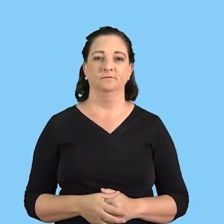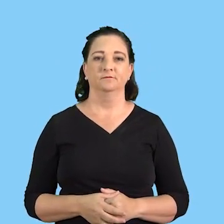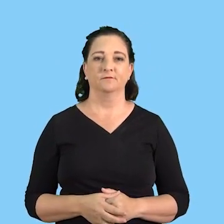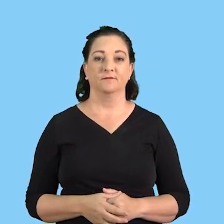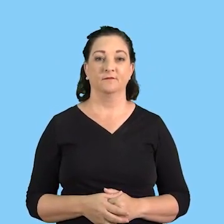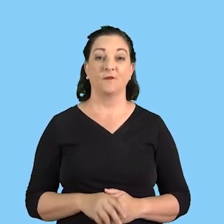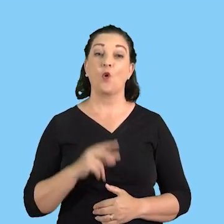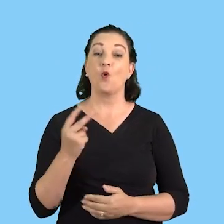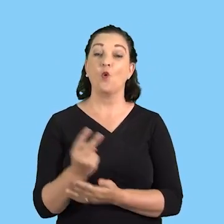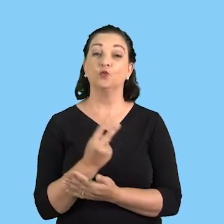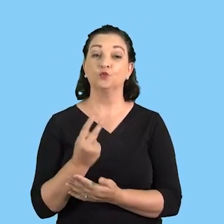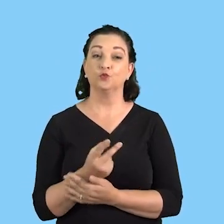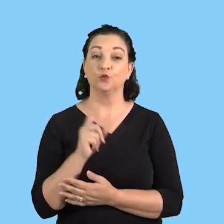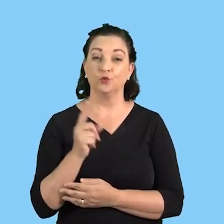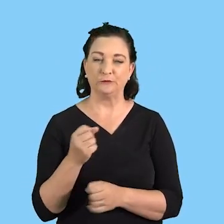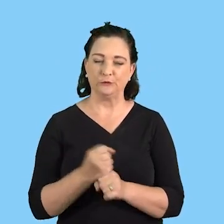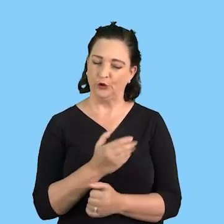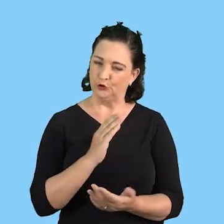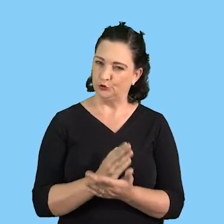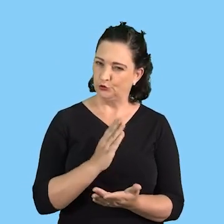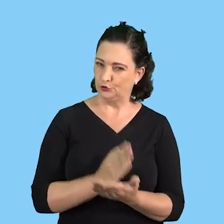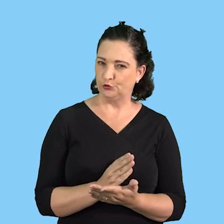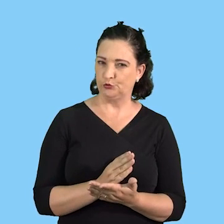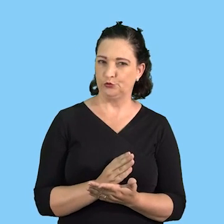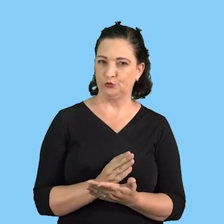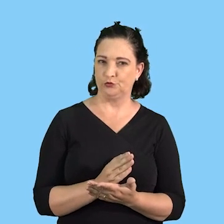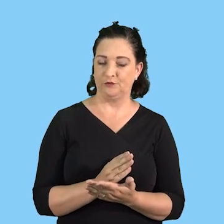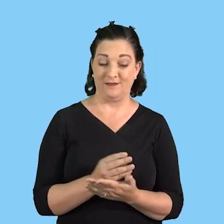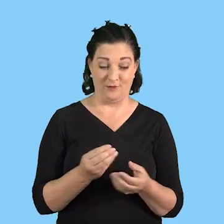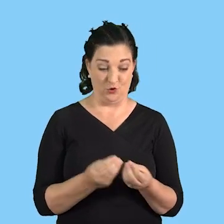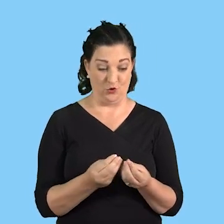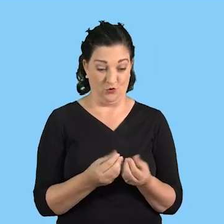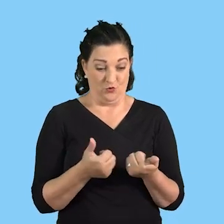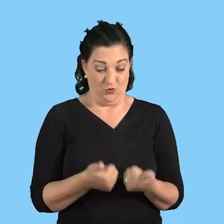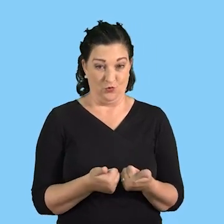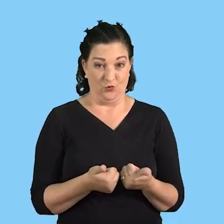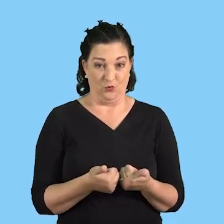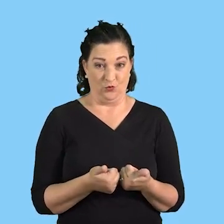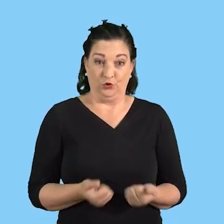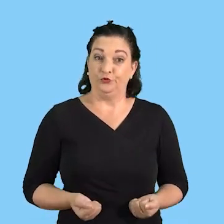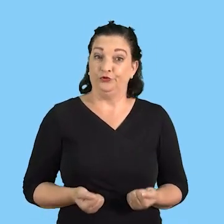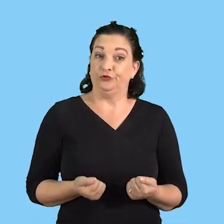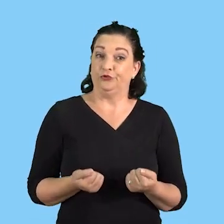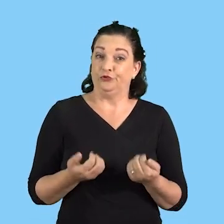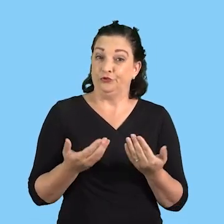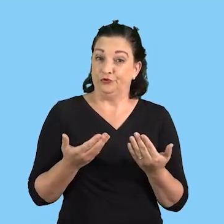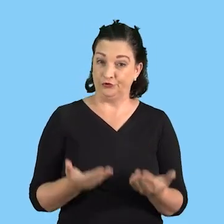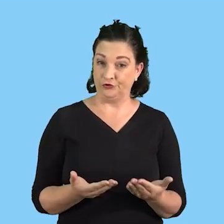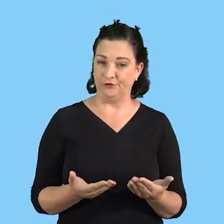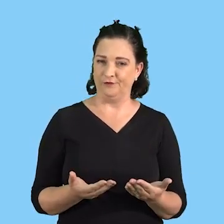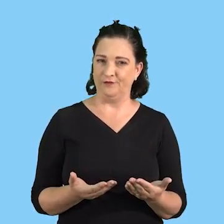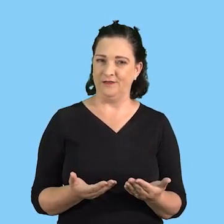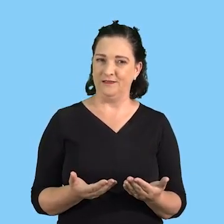It is also the process of ensuring or making sure that goods or services are made to